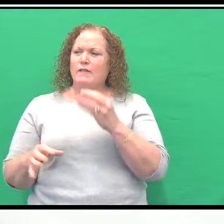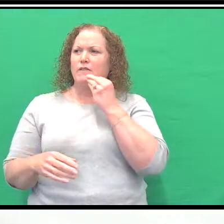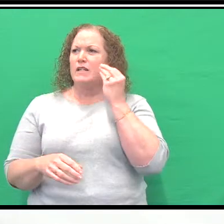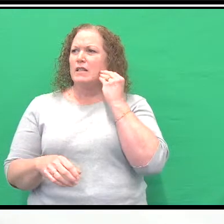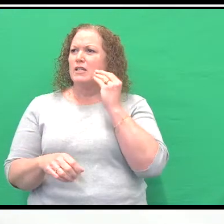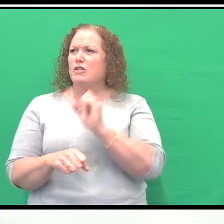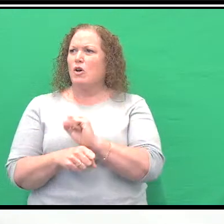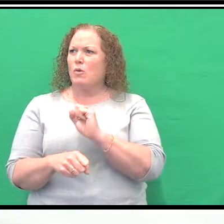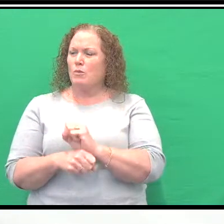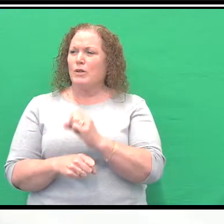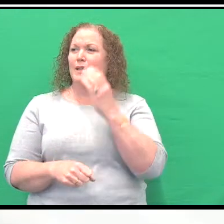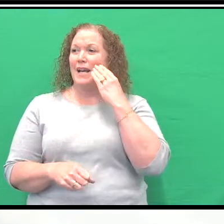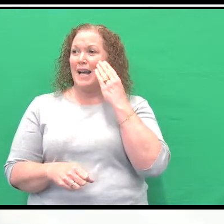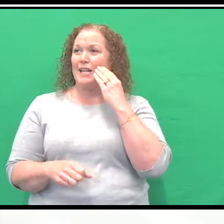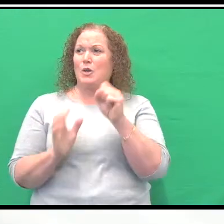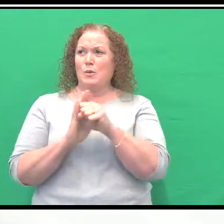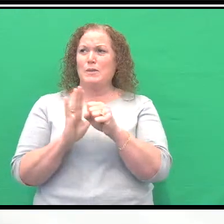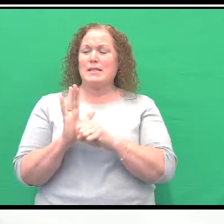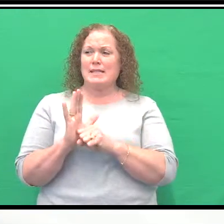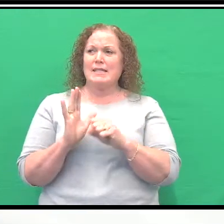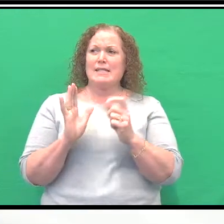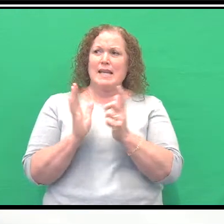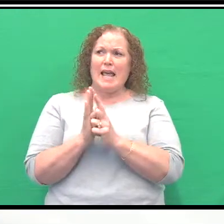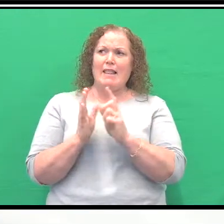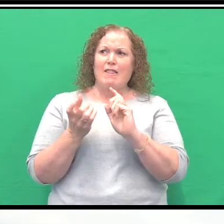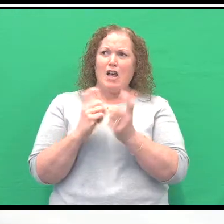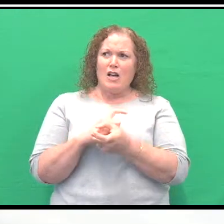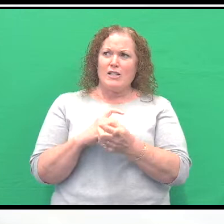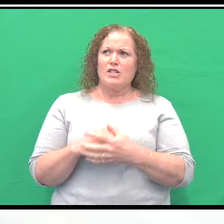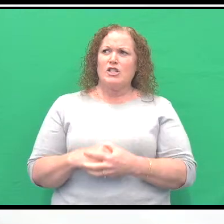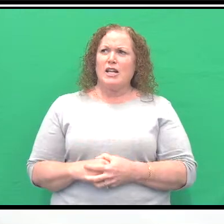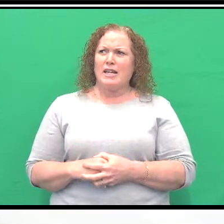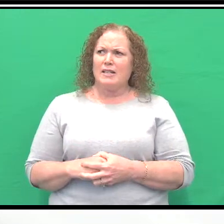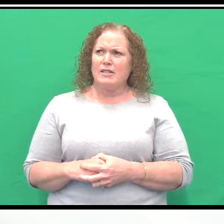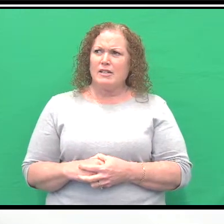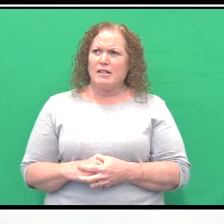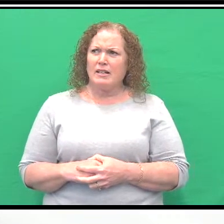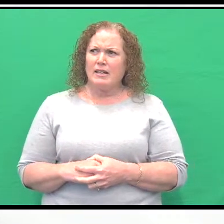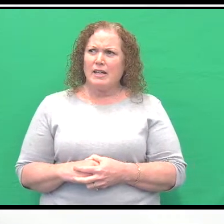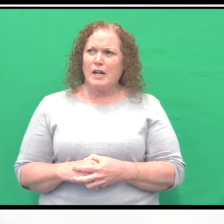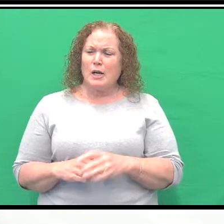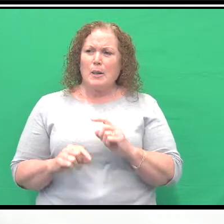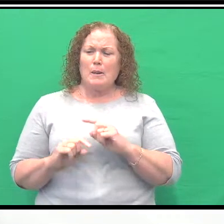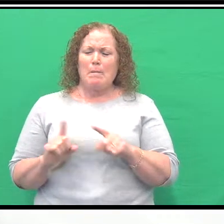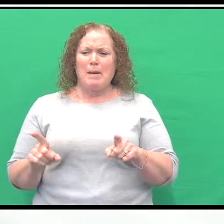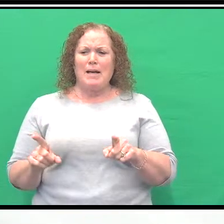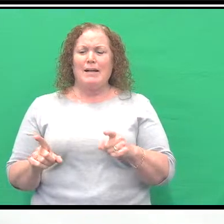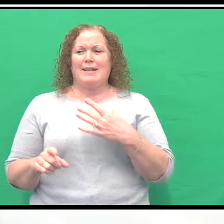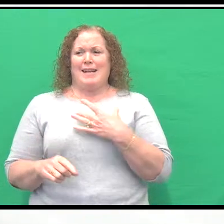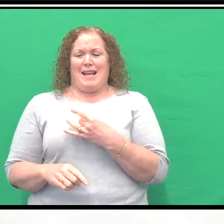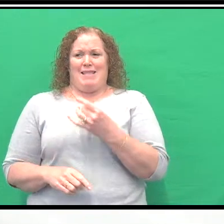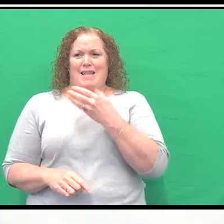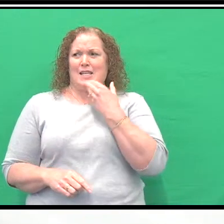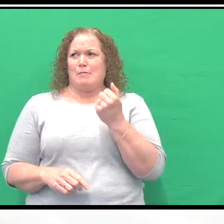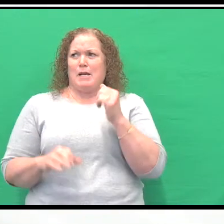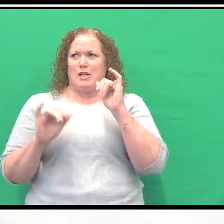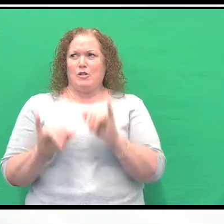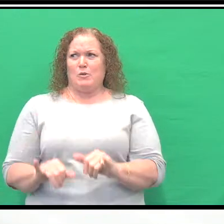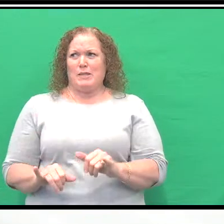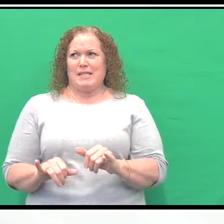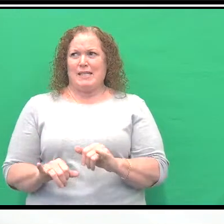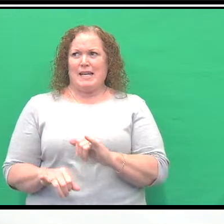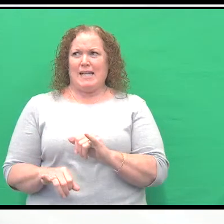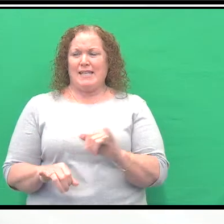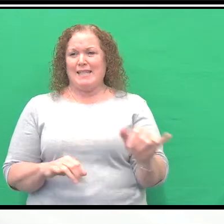to change them, right? So I feel like we should stay at normal time, 8 o'clock, and the same times as we are, but it is what it